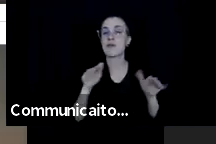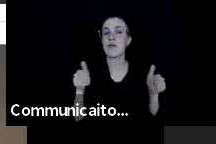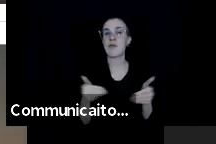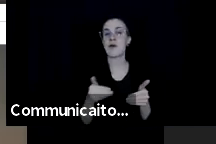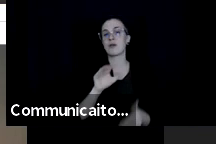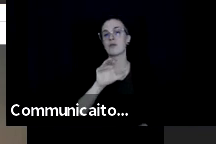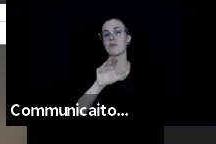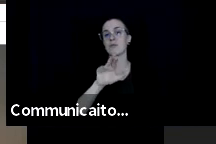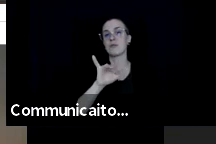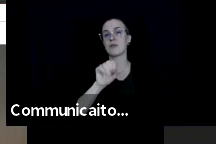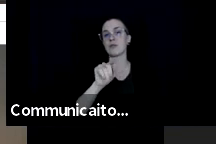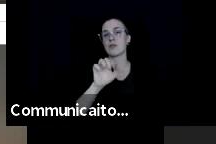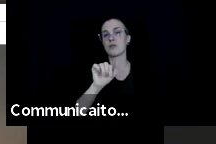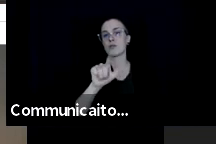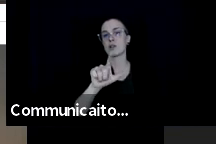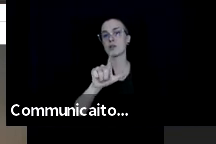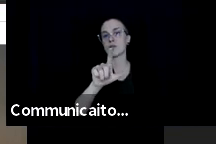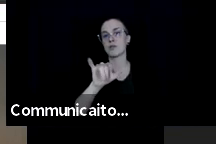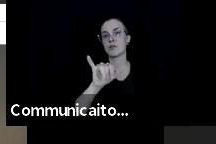Crystal Lyons.